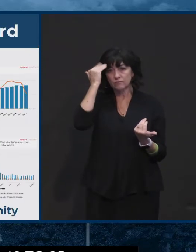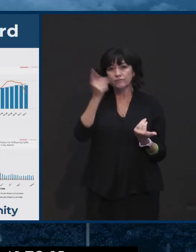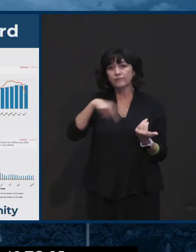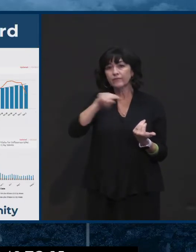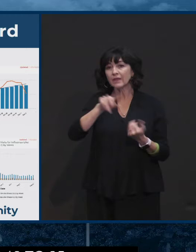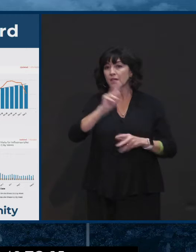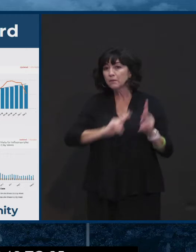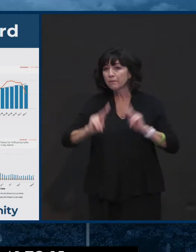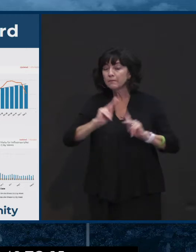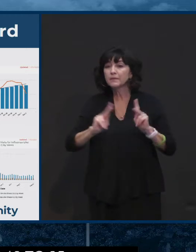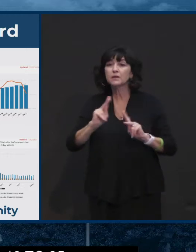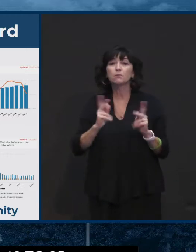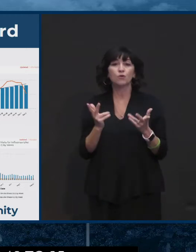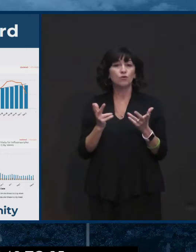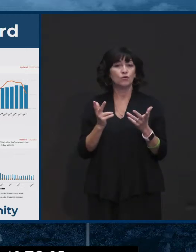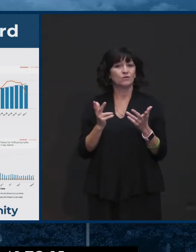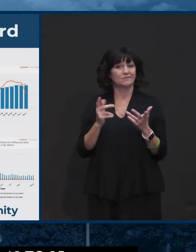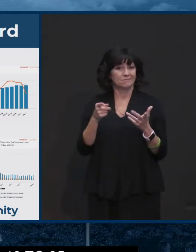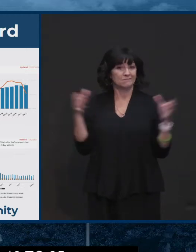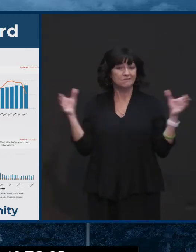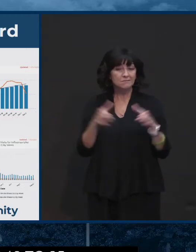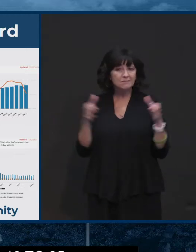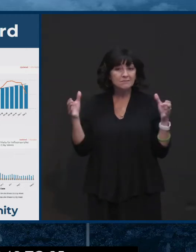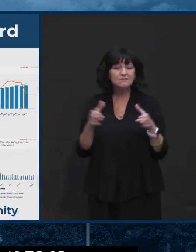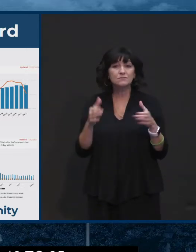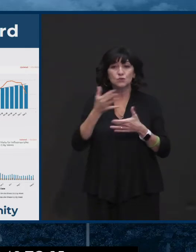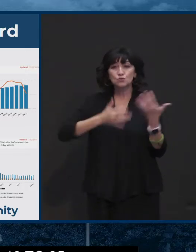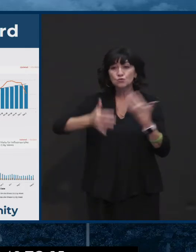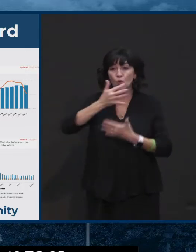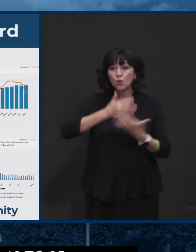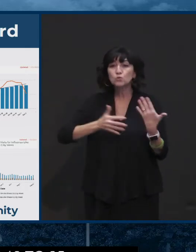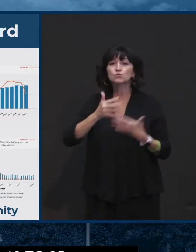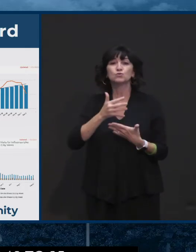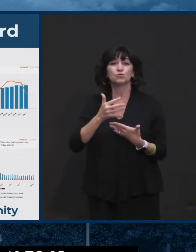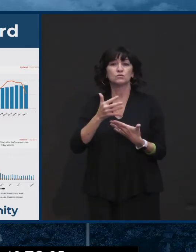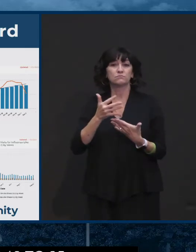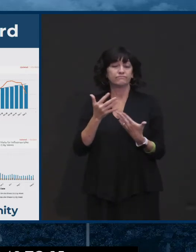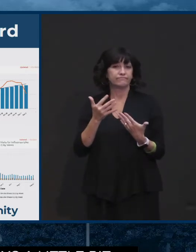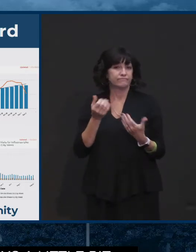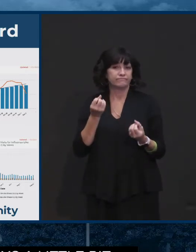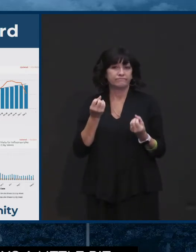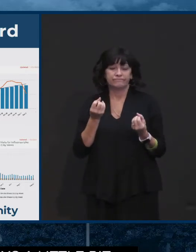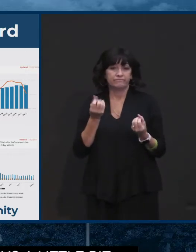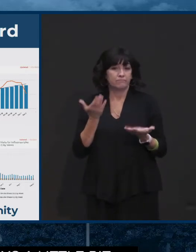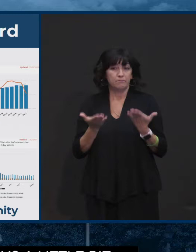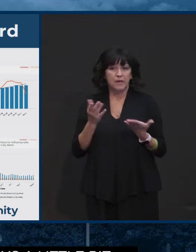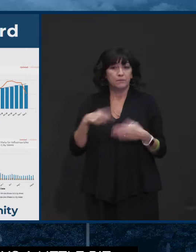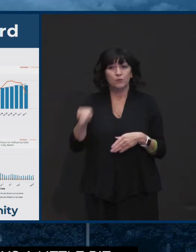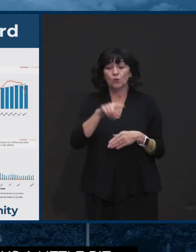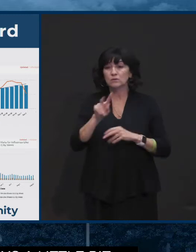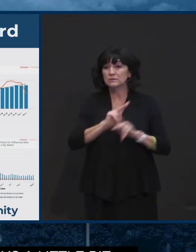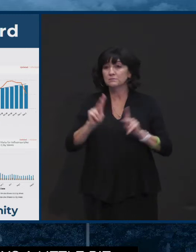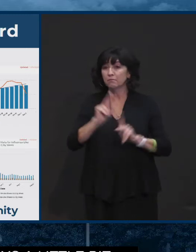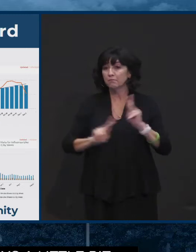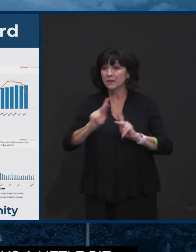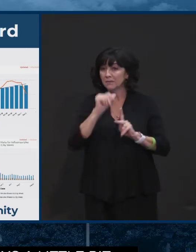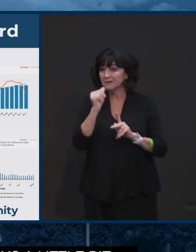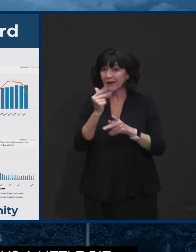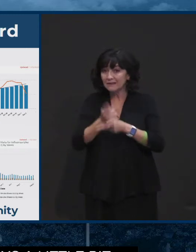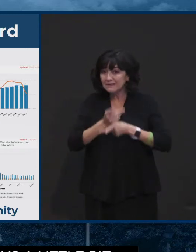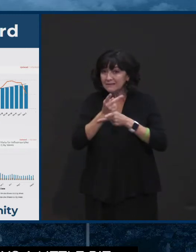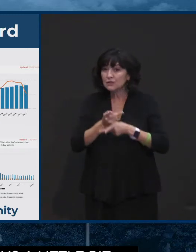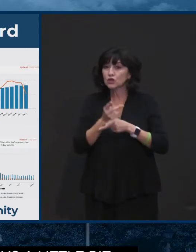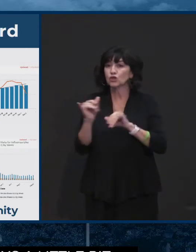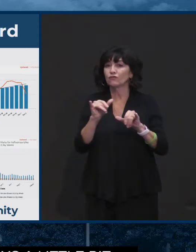hours, off-campus social gatherings and the like, and so we all need to be very more careful about that. So here's the 14-day